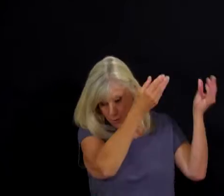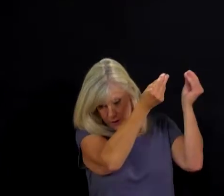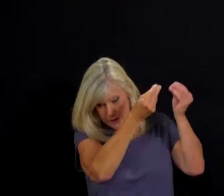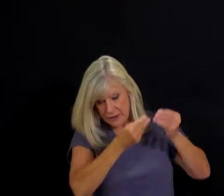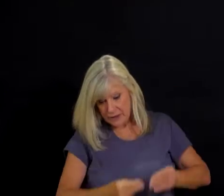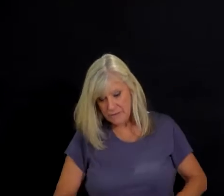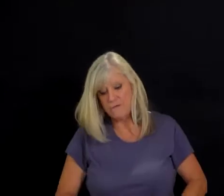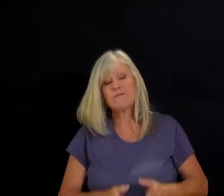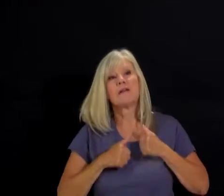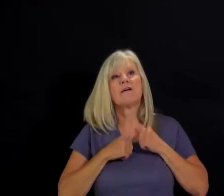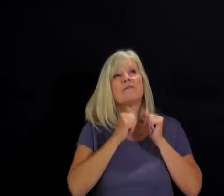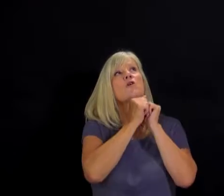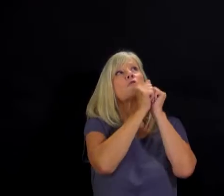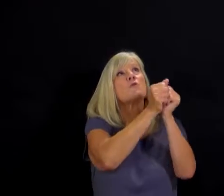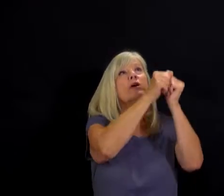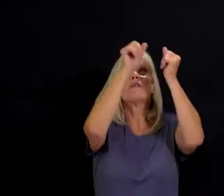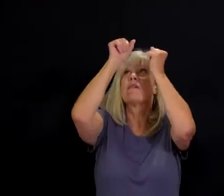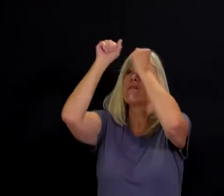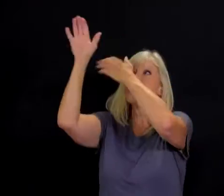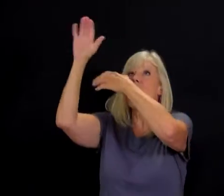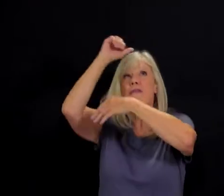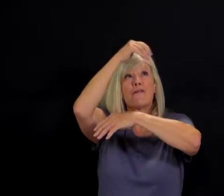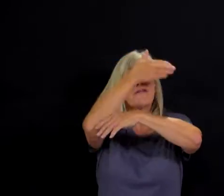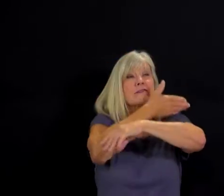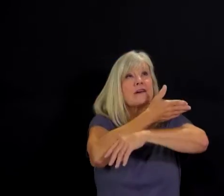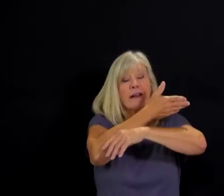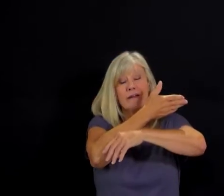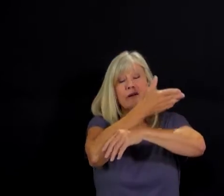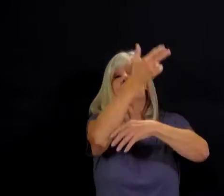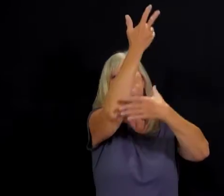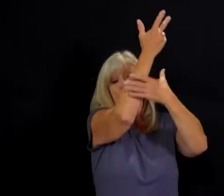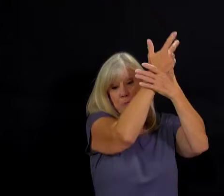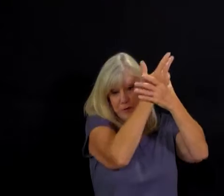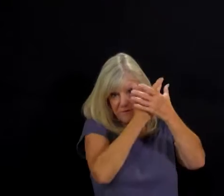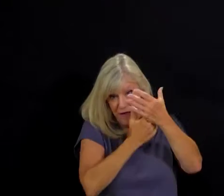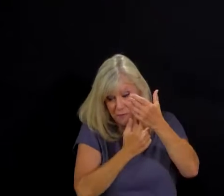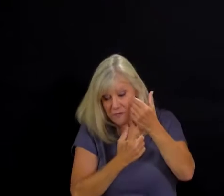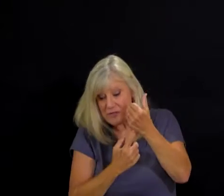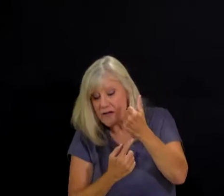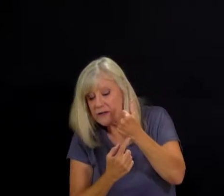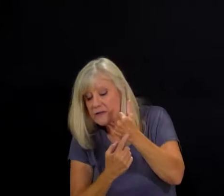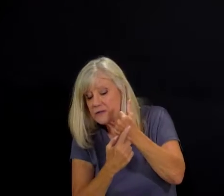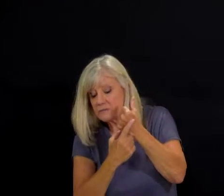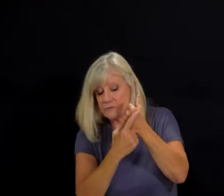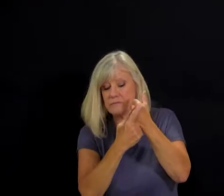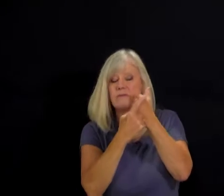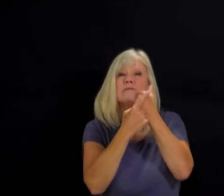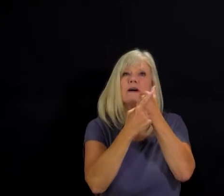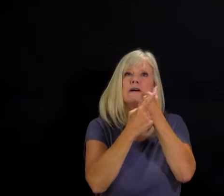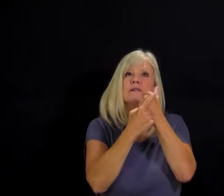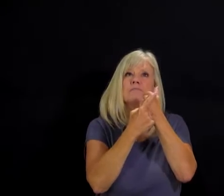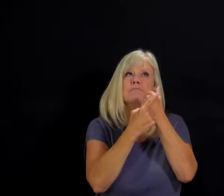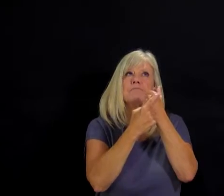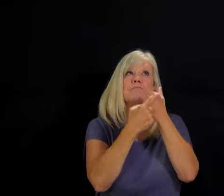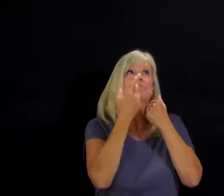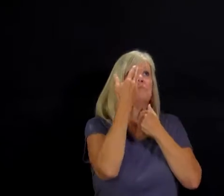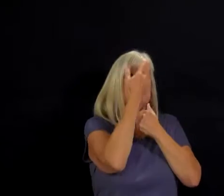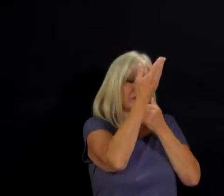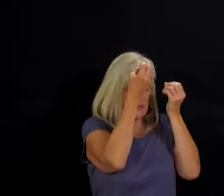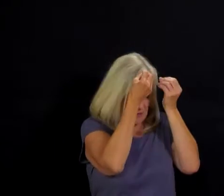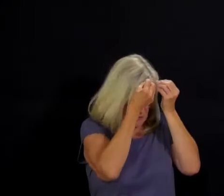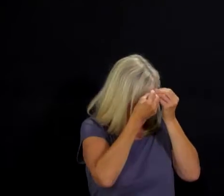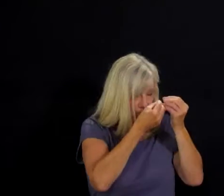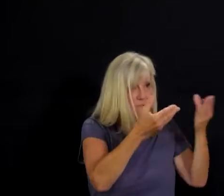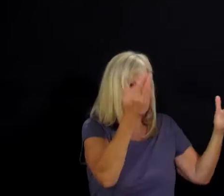of life, who proceeds from the Father and the Son, who with the Father and the Son is adored and glorified, who